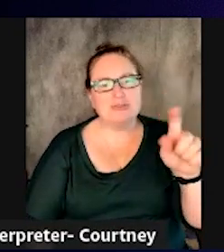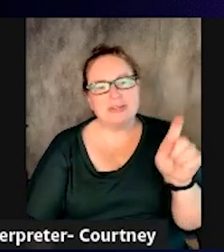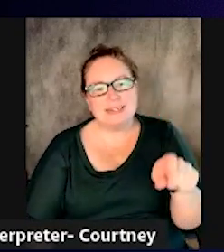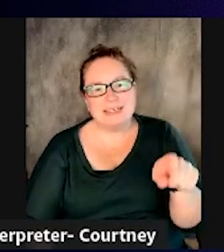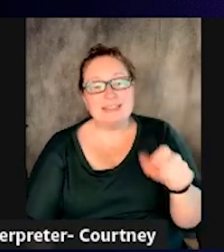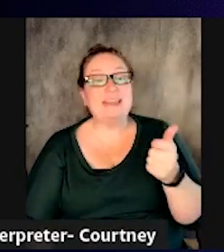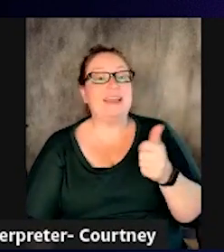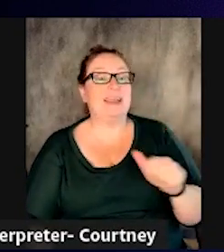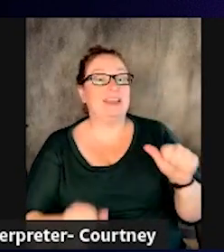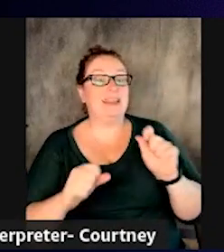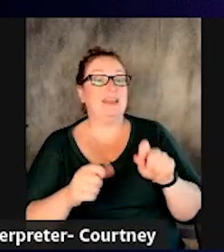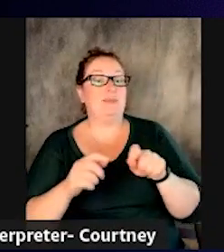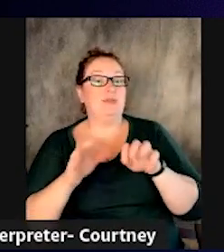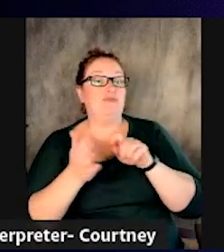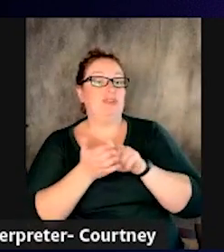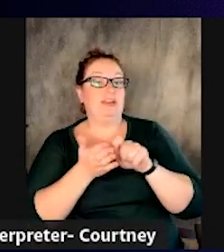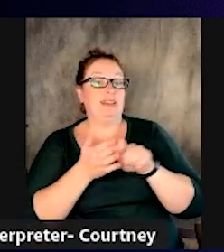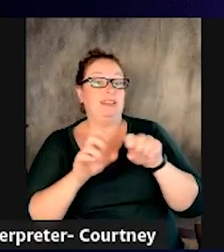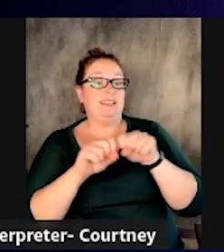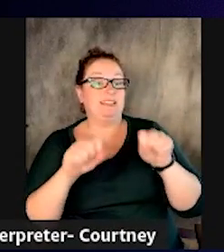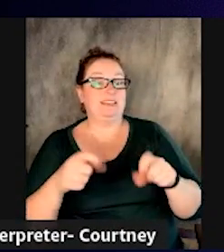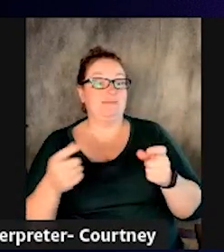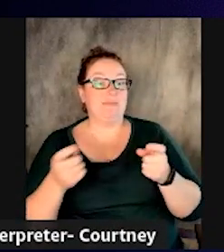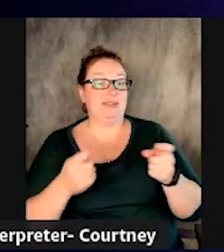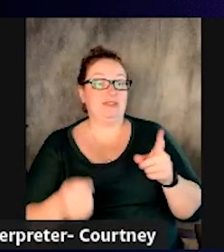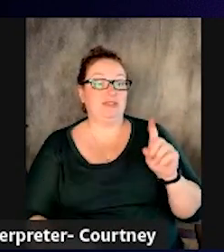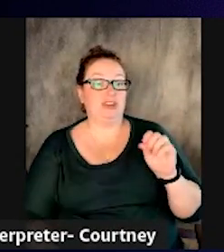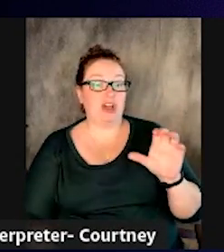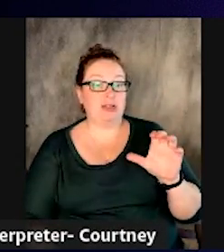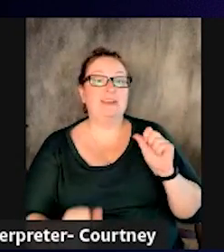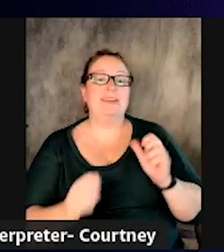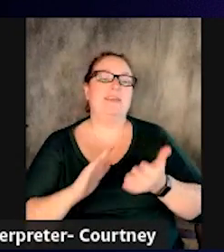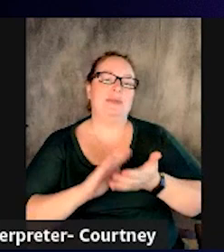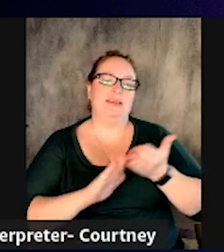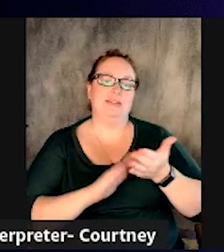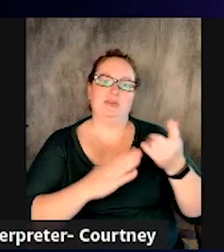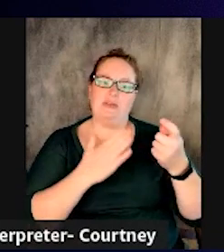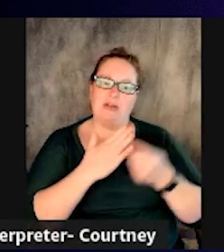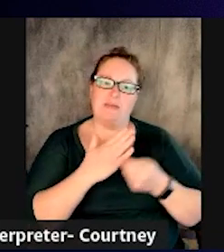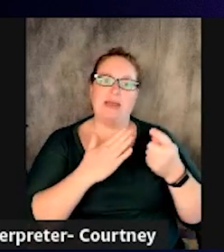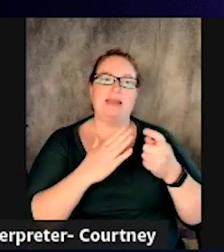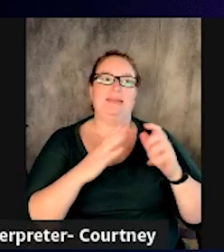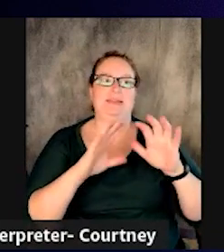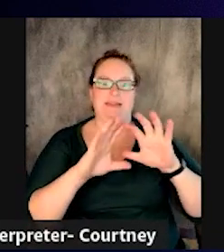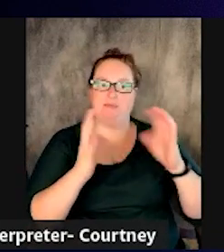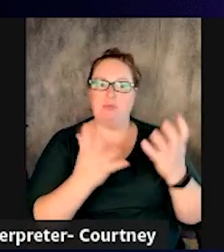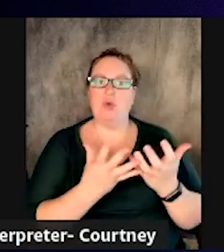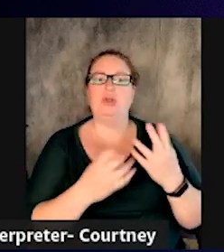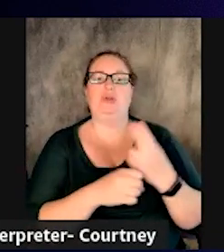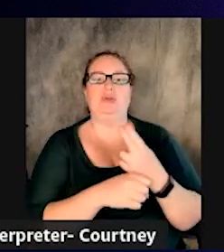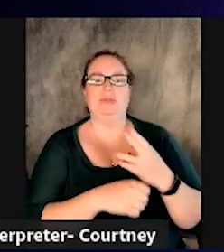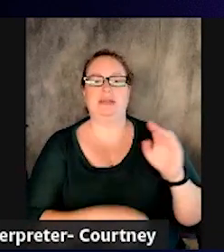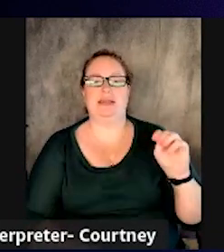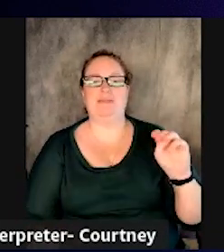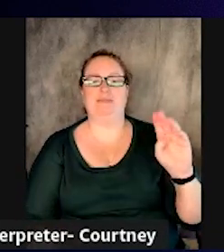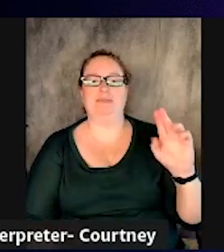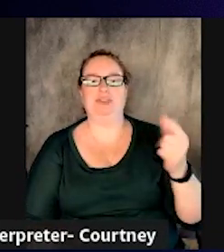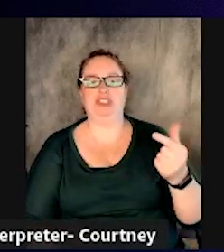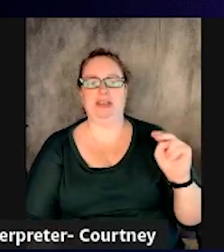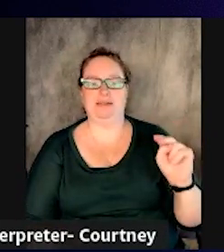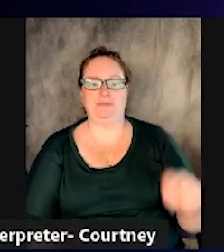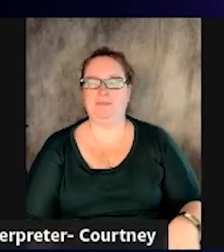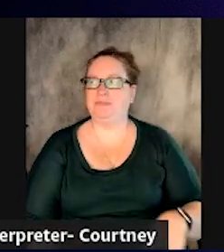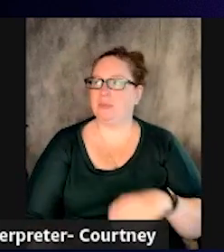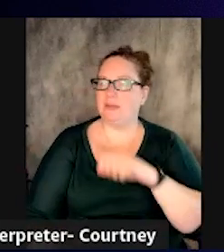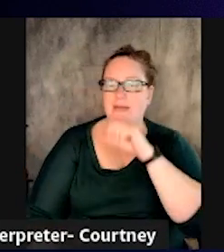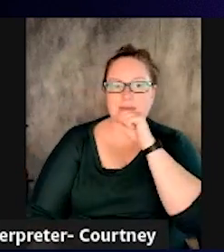as a Systems Manager document can be executed automatically in bulk by MGN. I love that, Ahuva. So